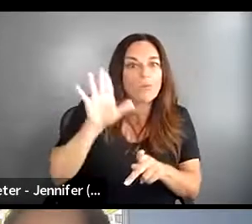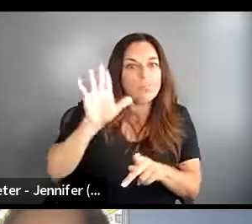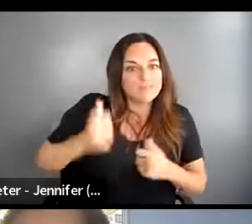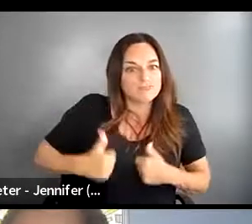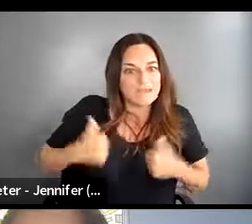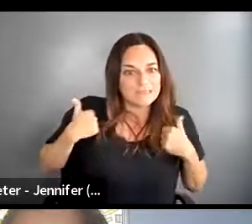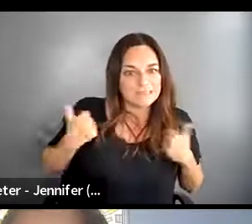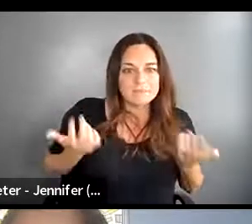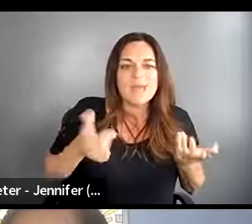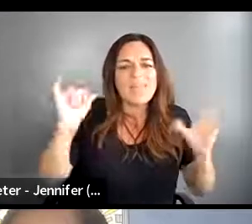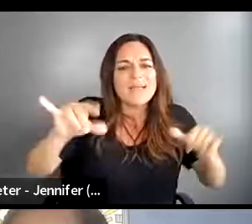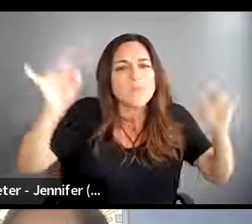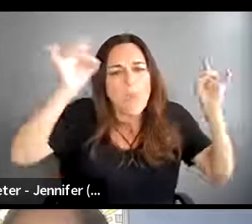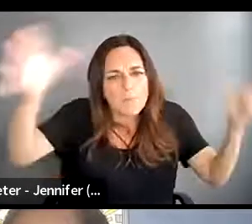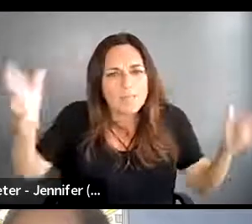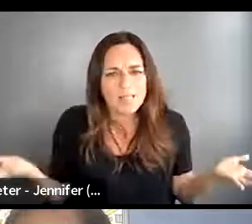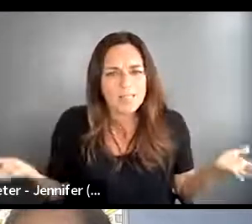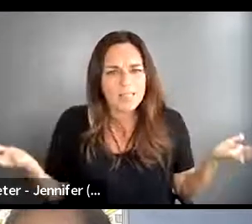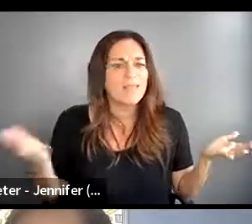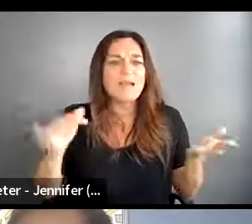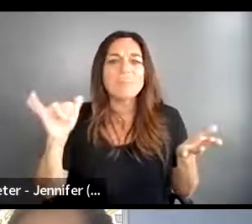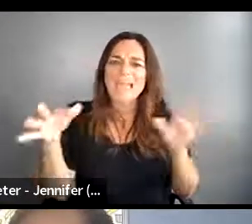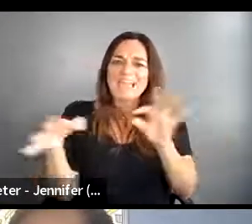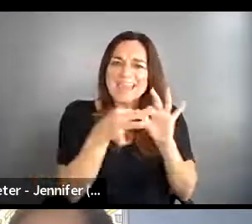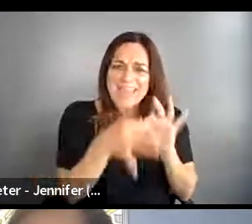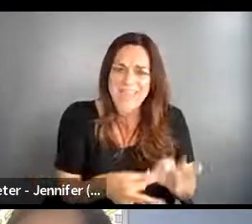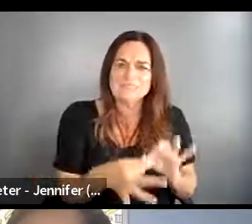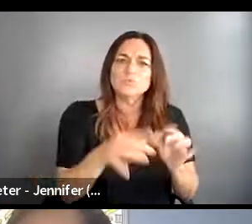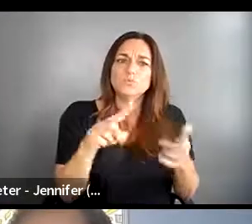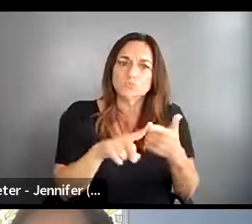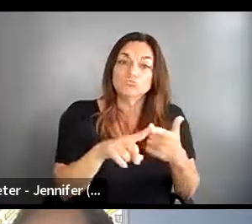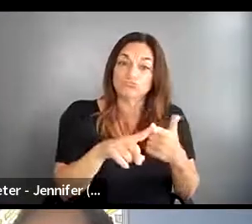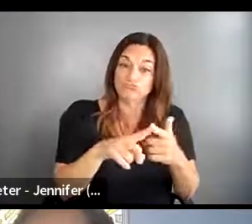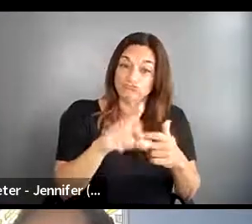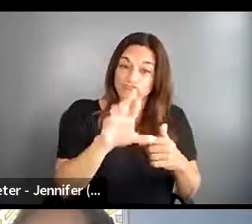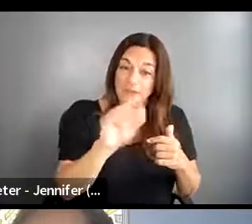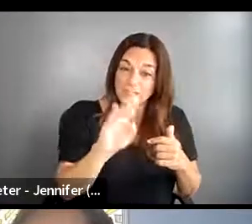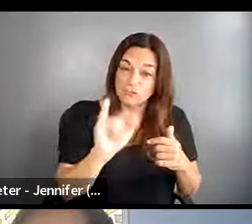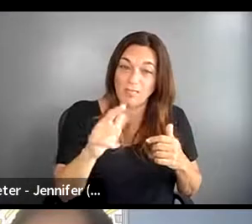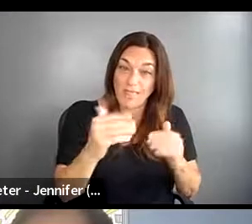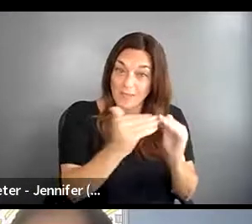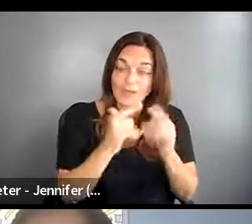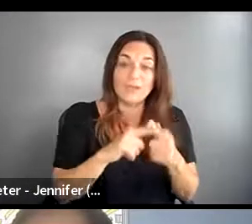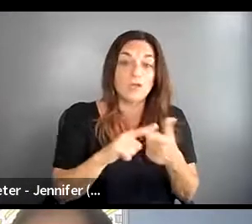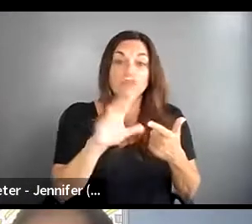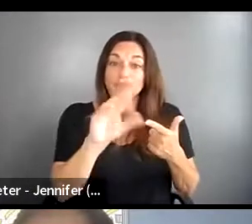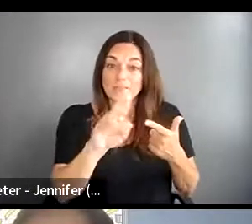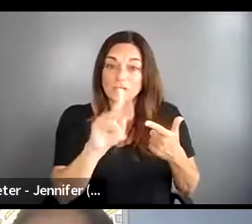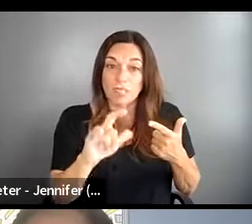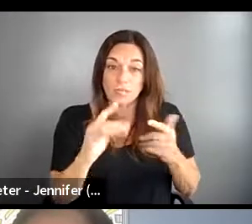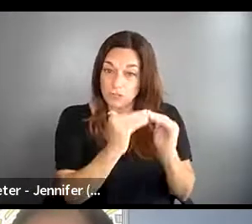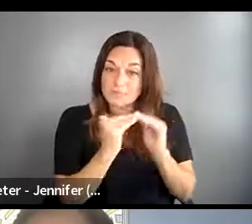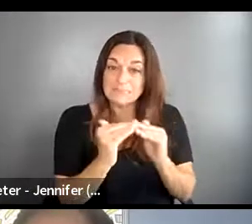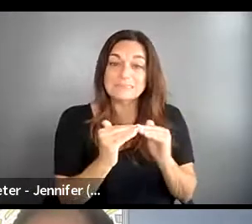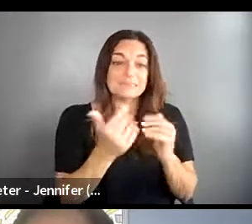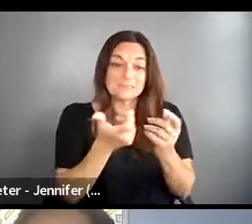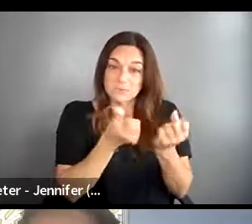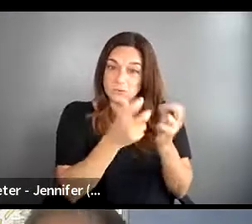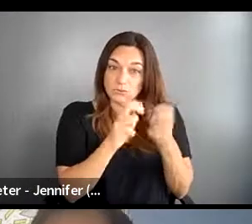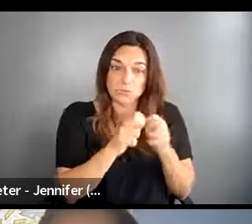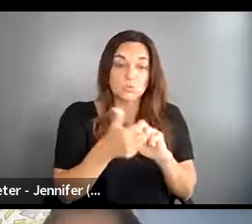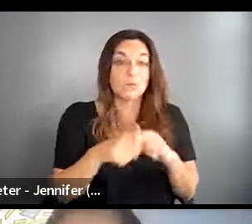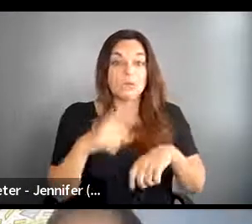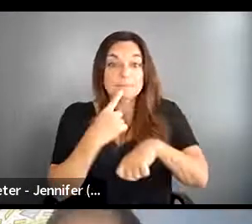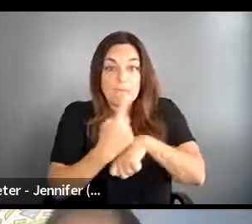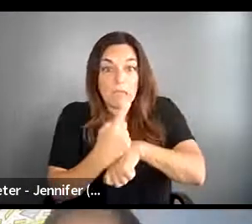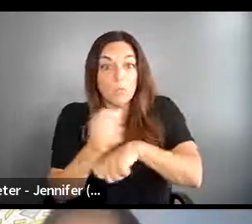is horrible. That connects to racial equity and racial justice issues for people who are day laborers